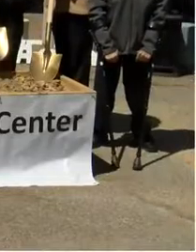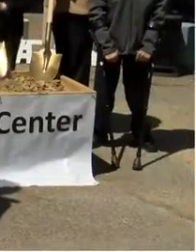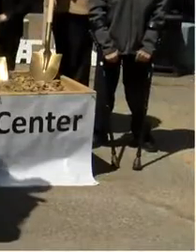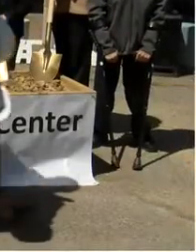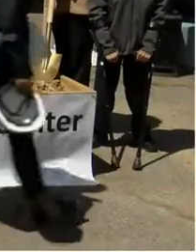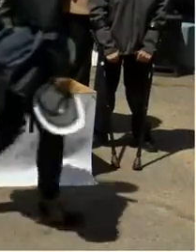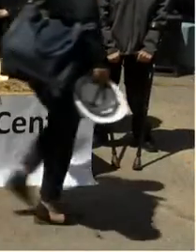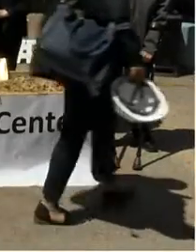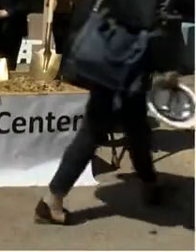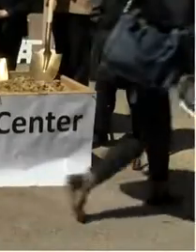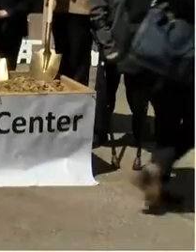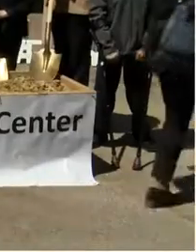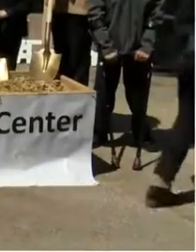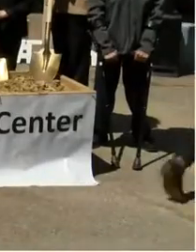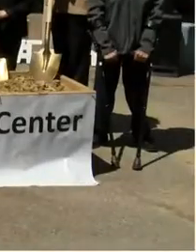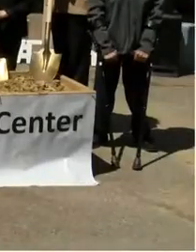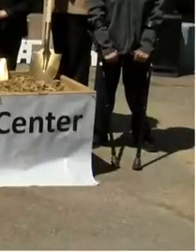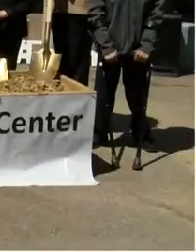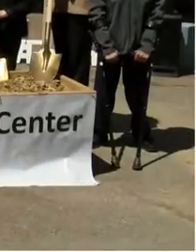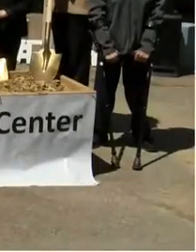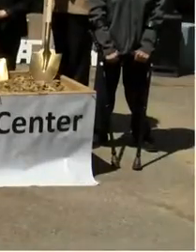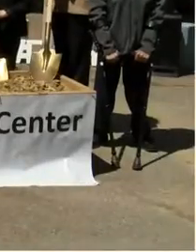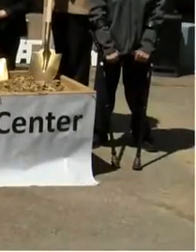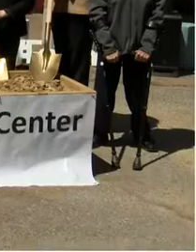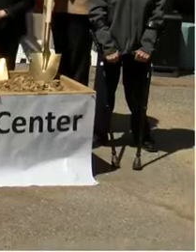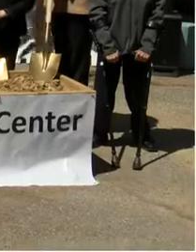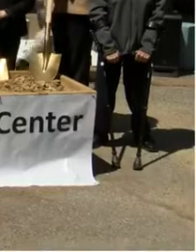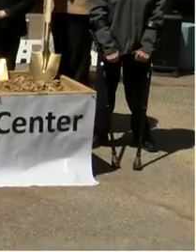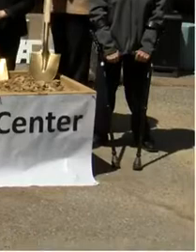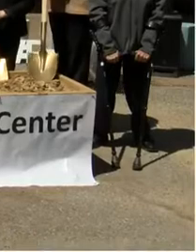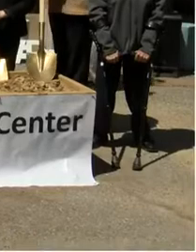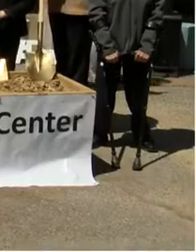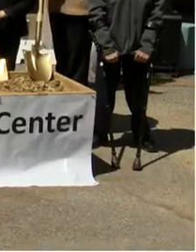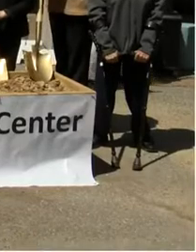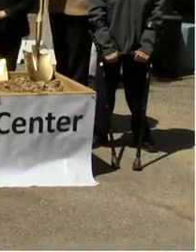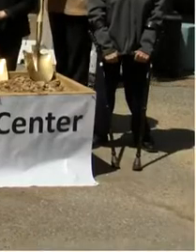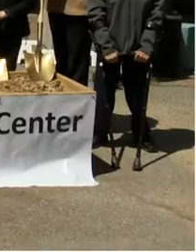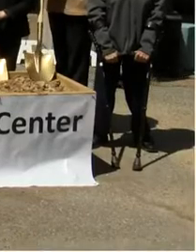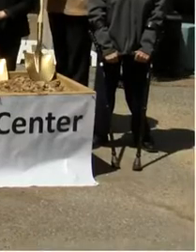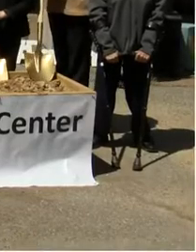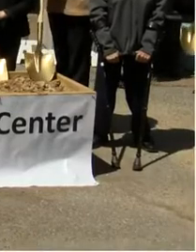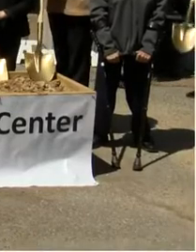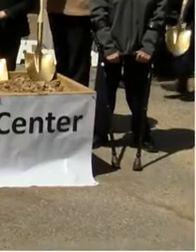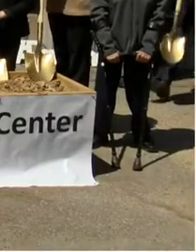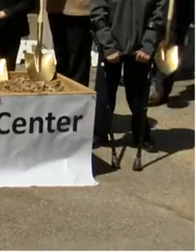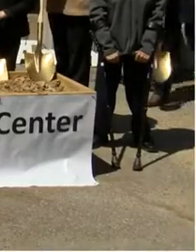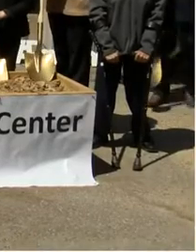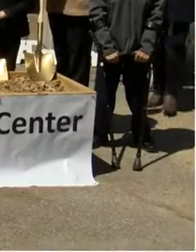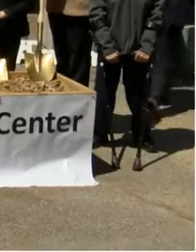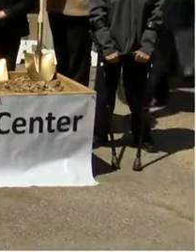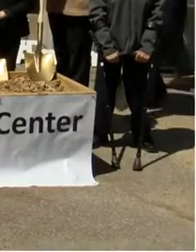Madam Mayor, can we do a pose picture Yes, first? one pose, straight ahead. Straight ahead, everyone.